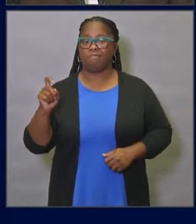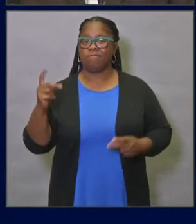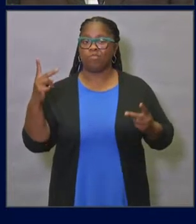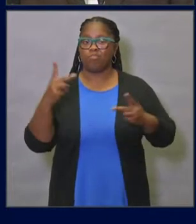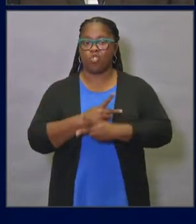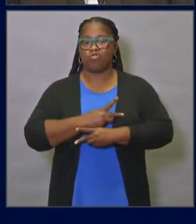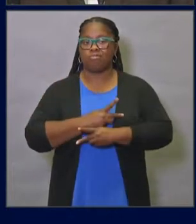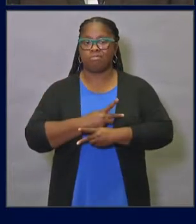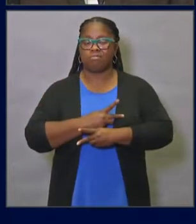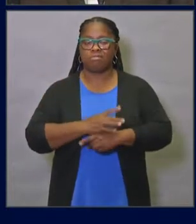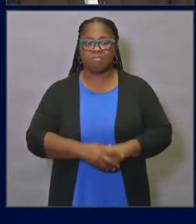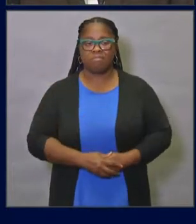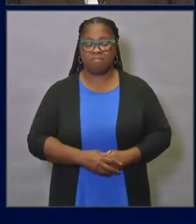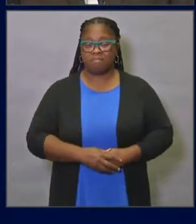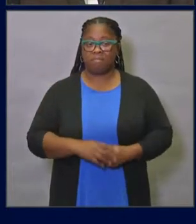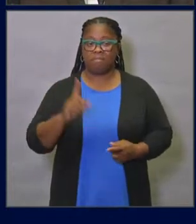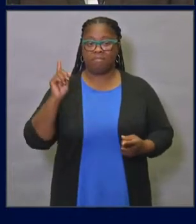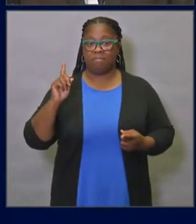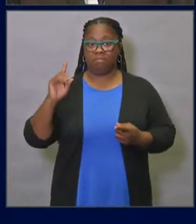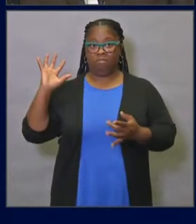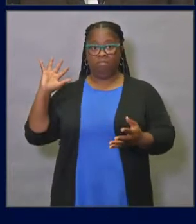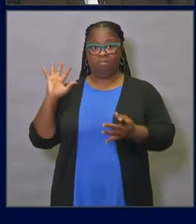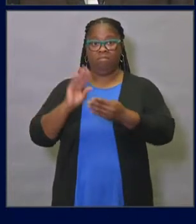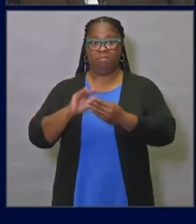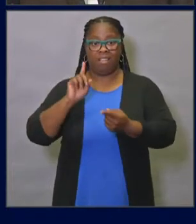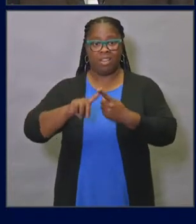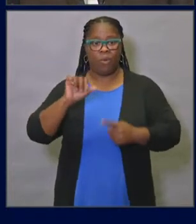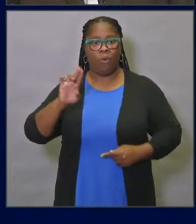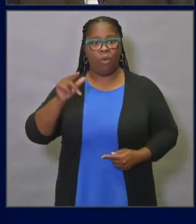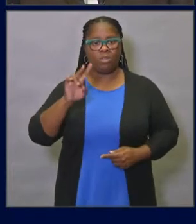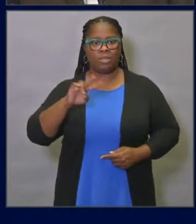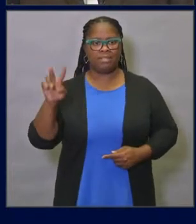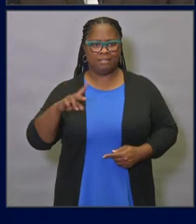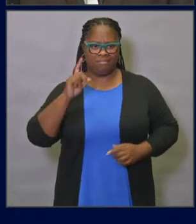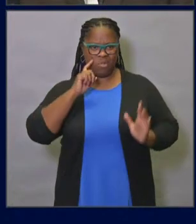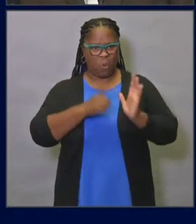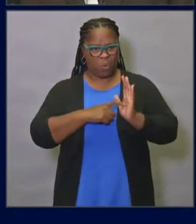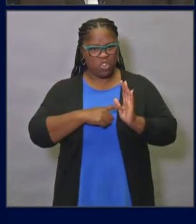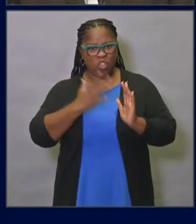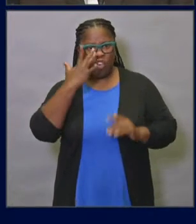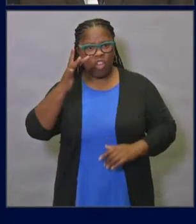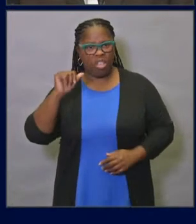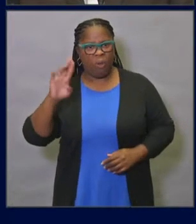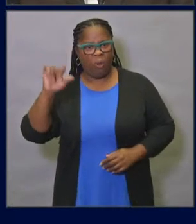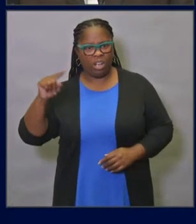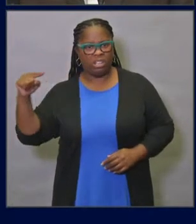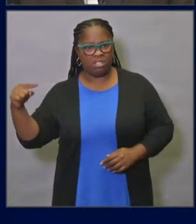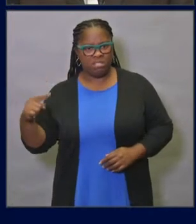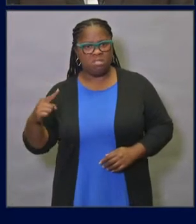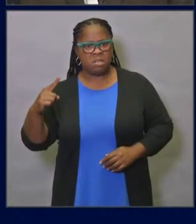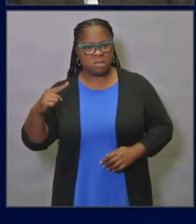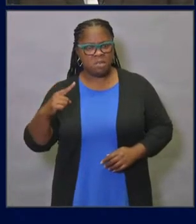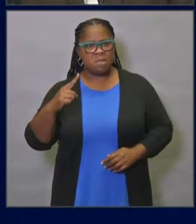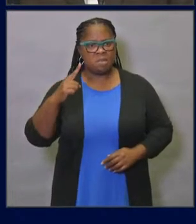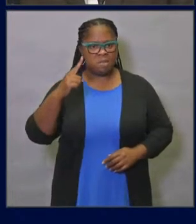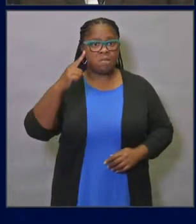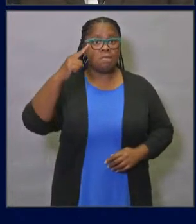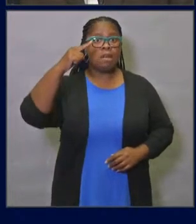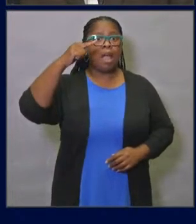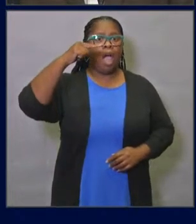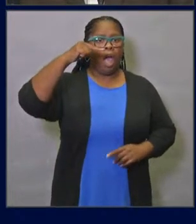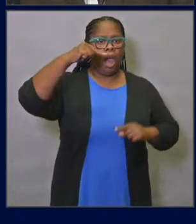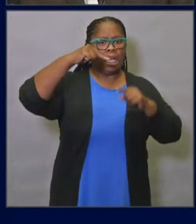22nd. It shows a steep decline in deaths among Latino or Latinx residents since early August. Again, we're hopeful that this trend will